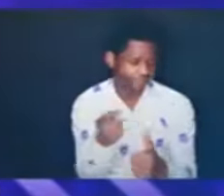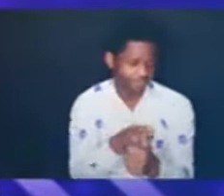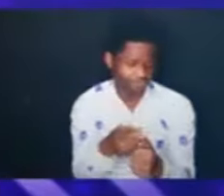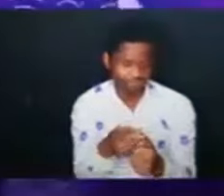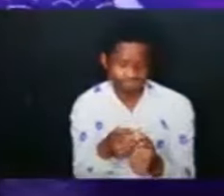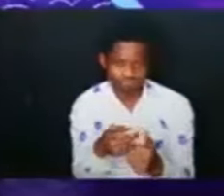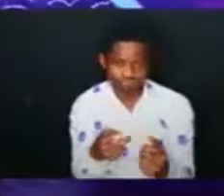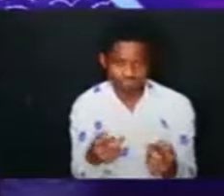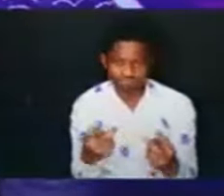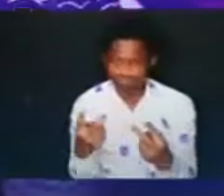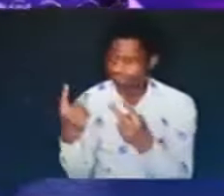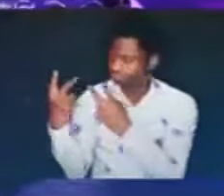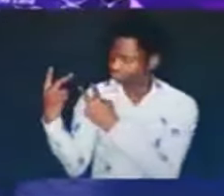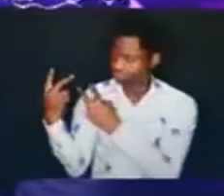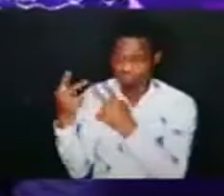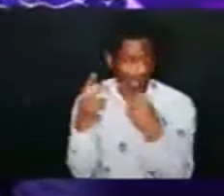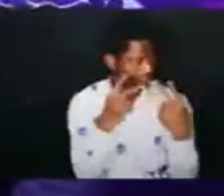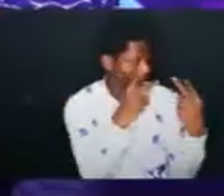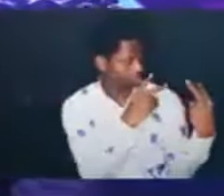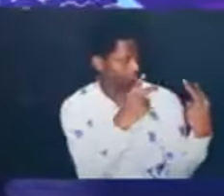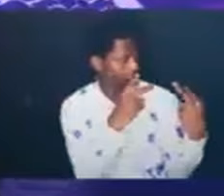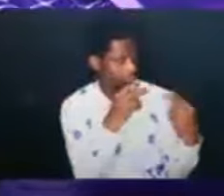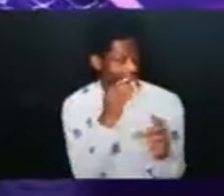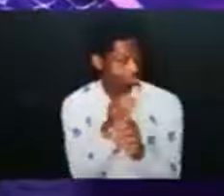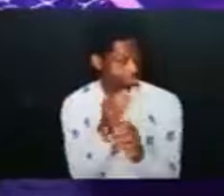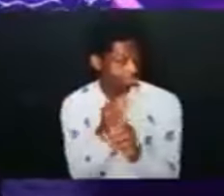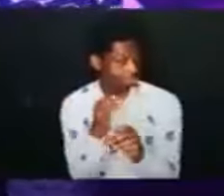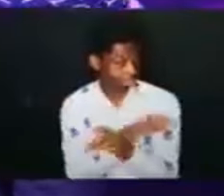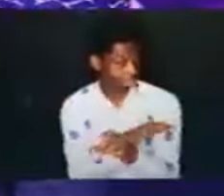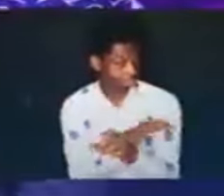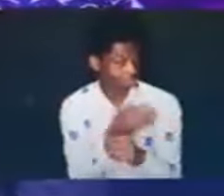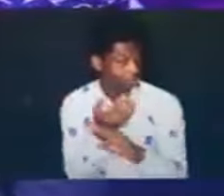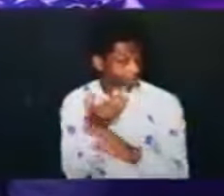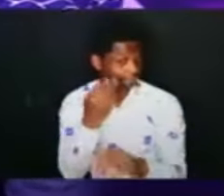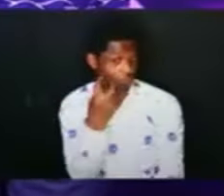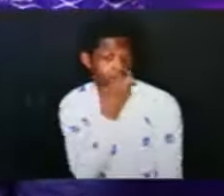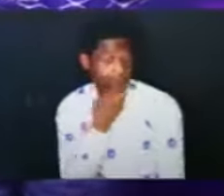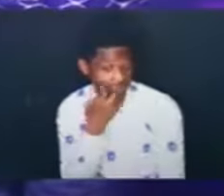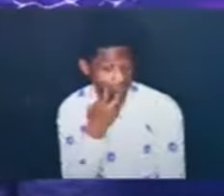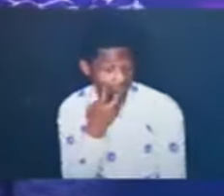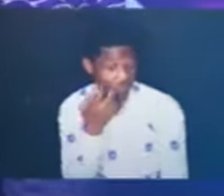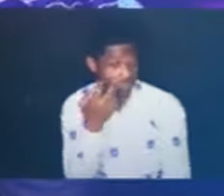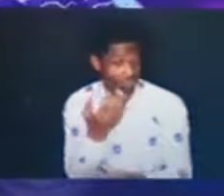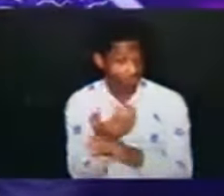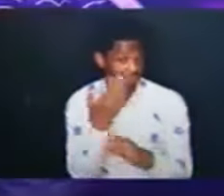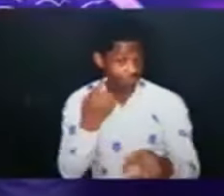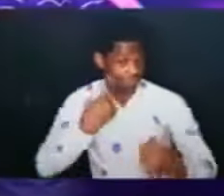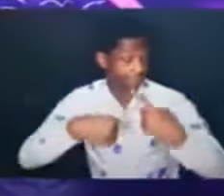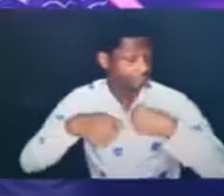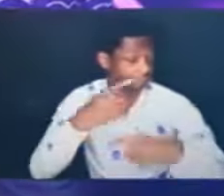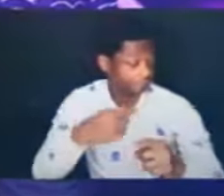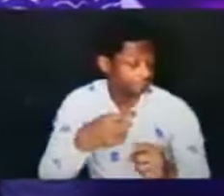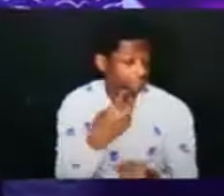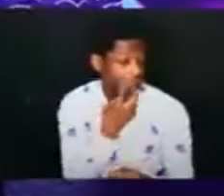shoulders. It is a ube kasa, bomodia, shawuye, shenometra, wesiano. Be mindful of